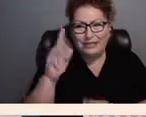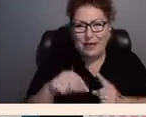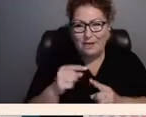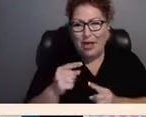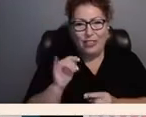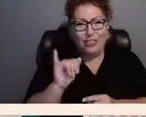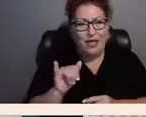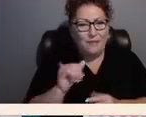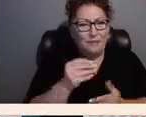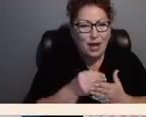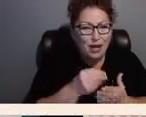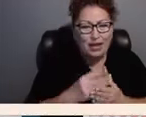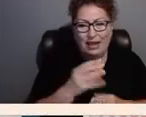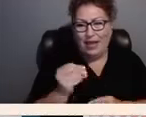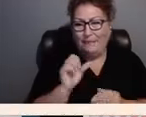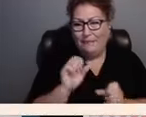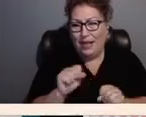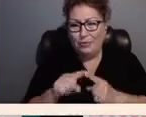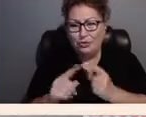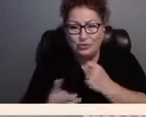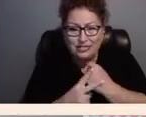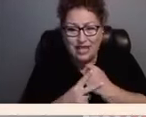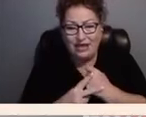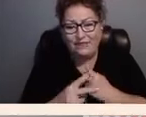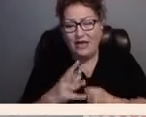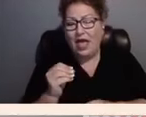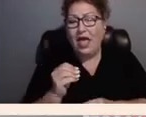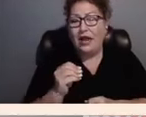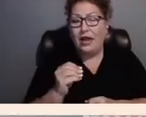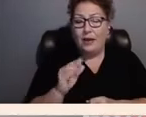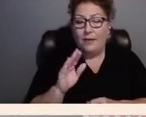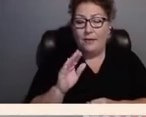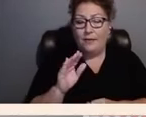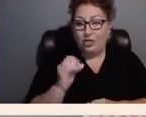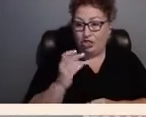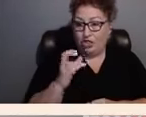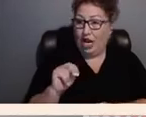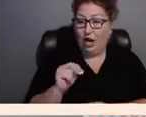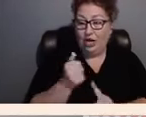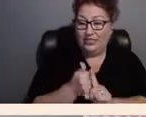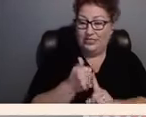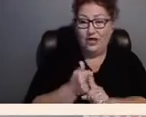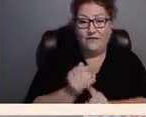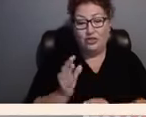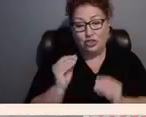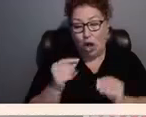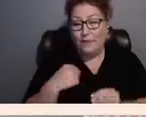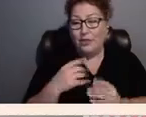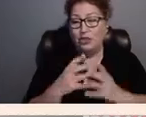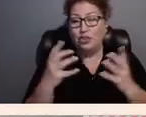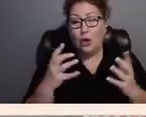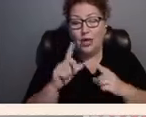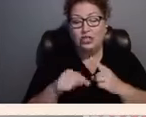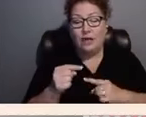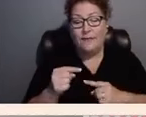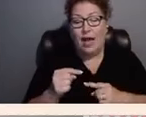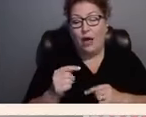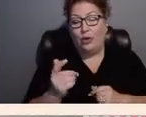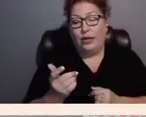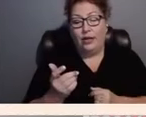able to save. And by Sharon, Sharon has taught me so much about what